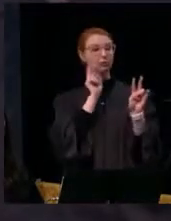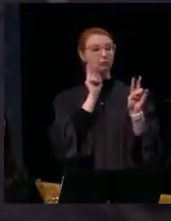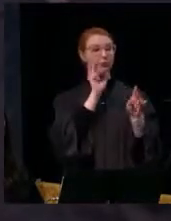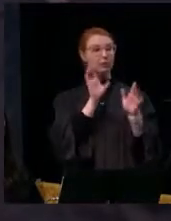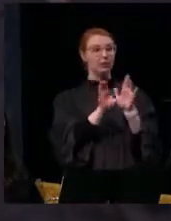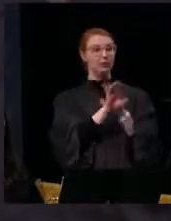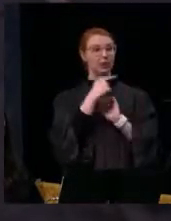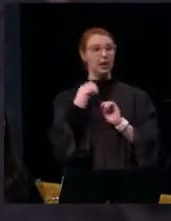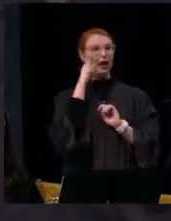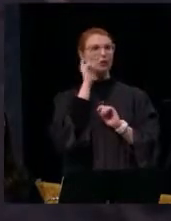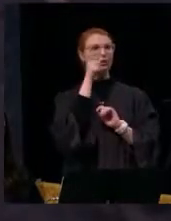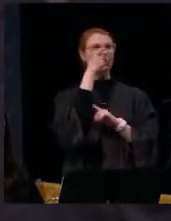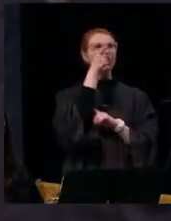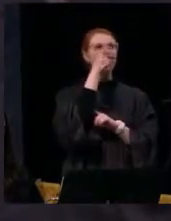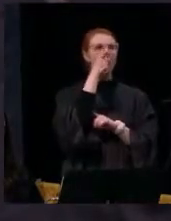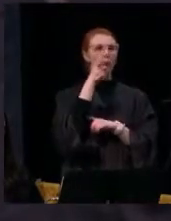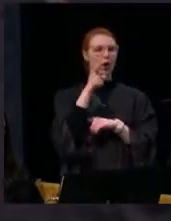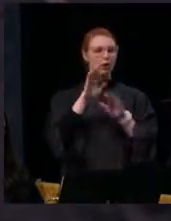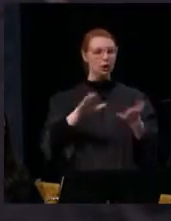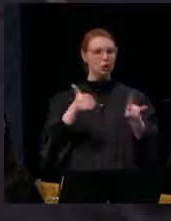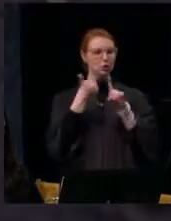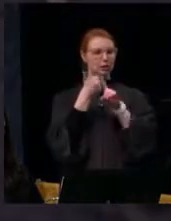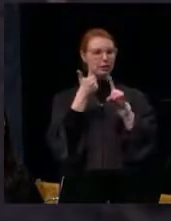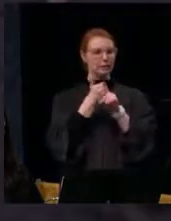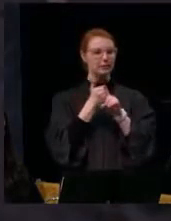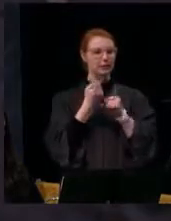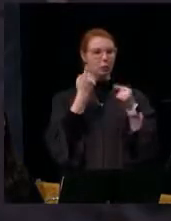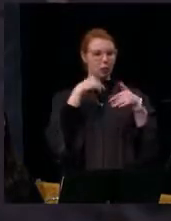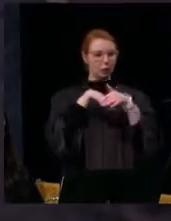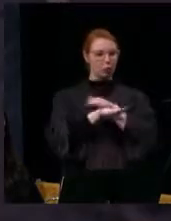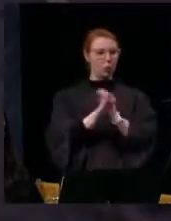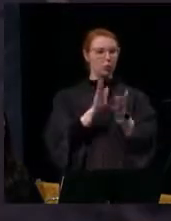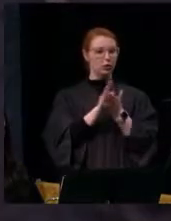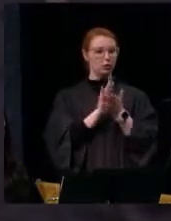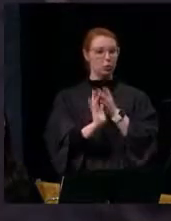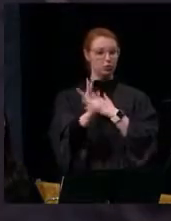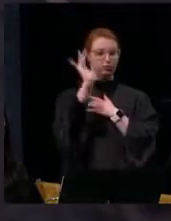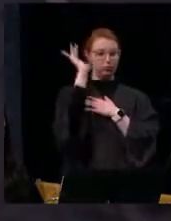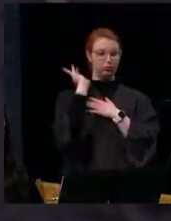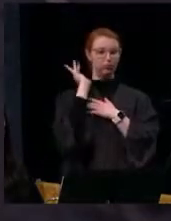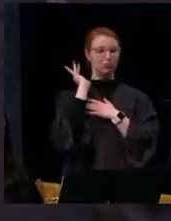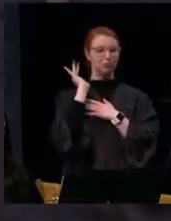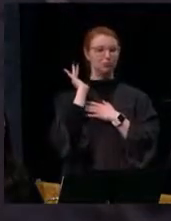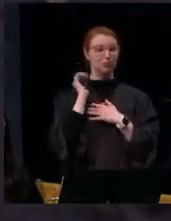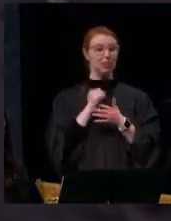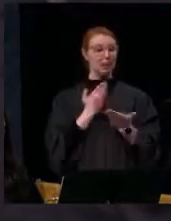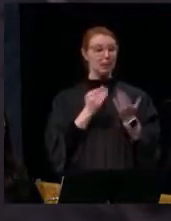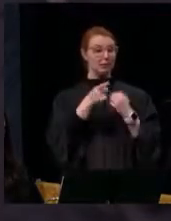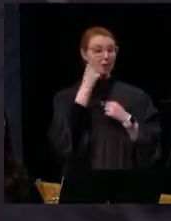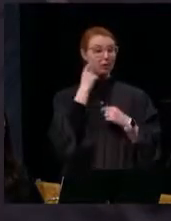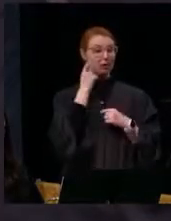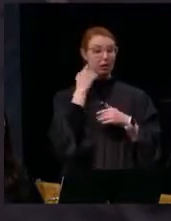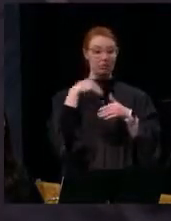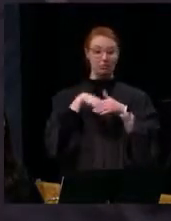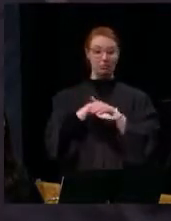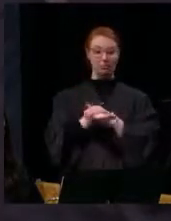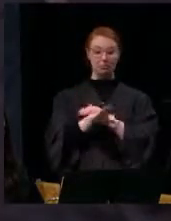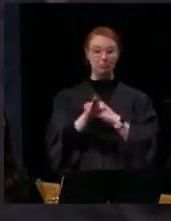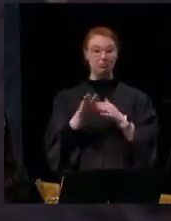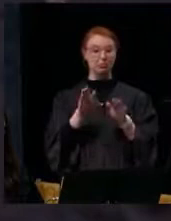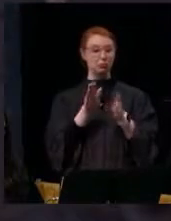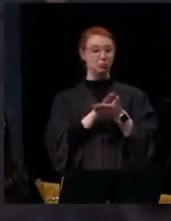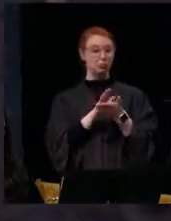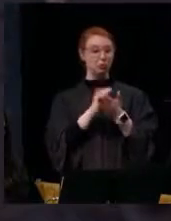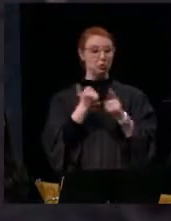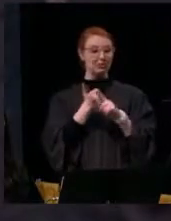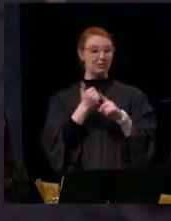one may notice members of the Little Rock Nine making their walk into school. We may have sometimes felt that walking through the wind tunnel was hard, but